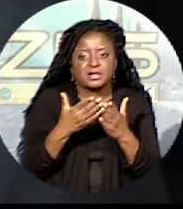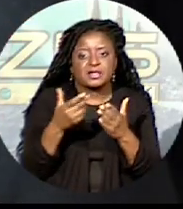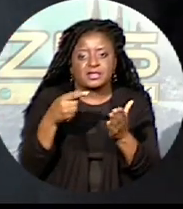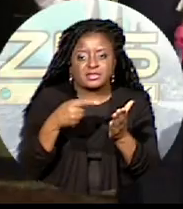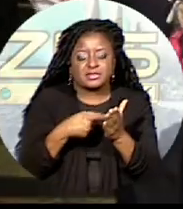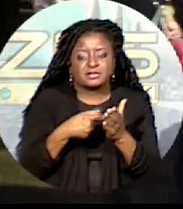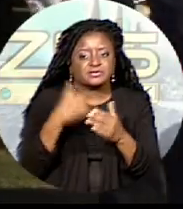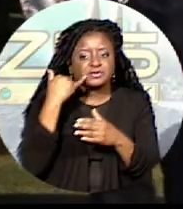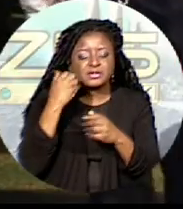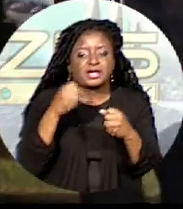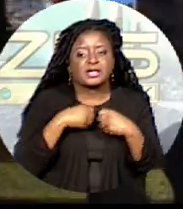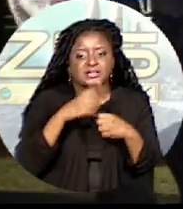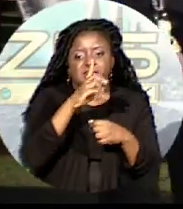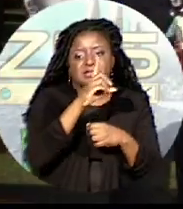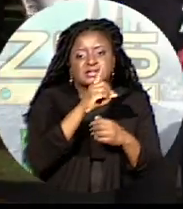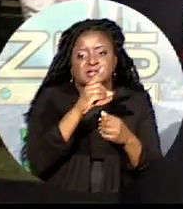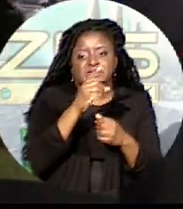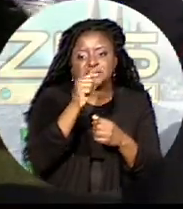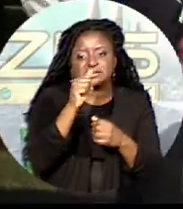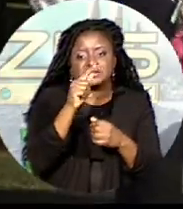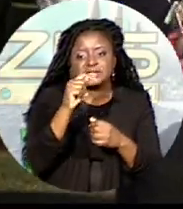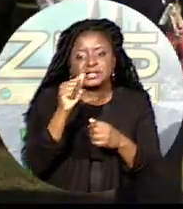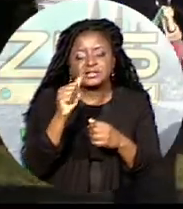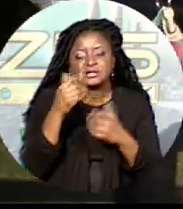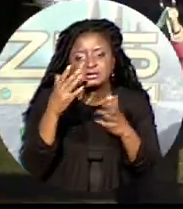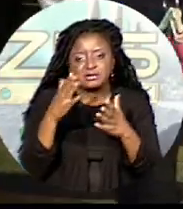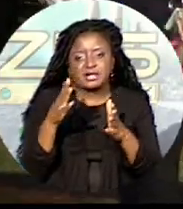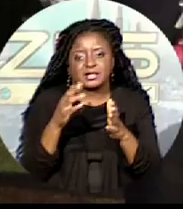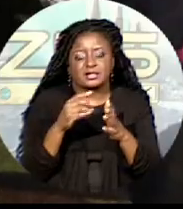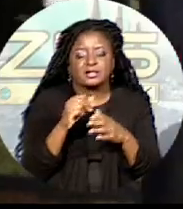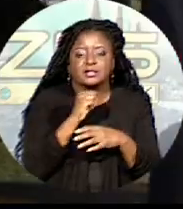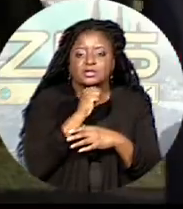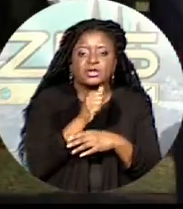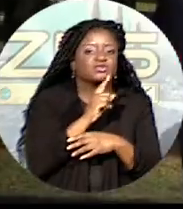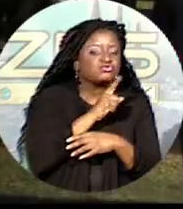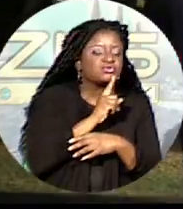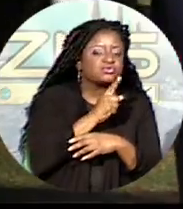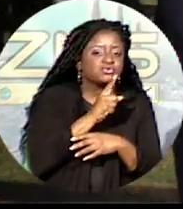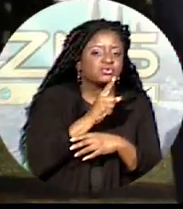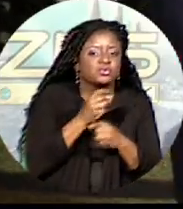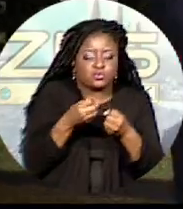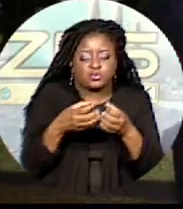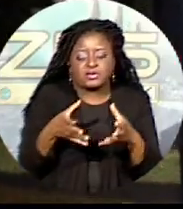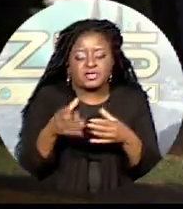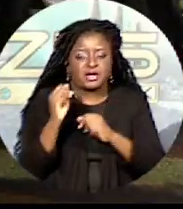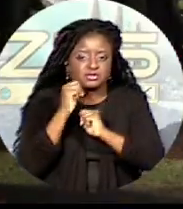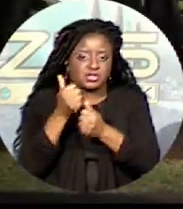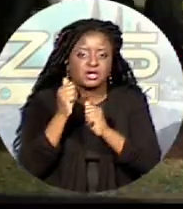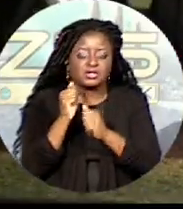the price. And it's not a true Bahamian party unless there's Junkanoo.